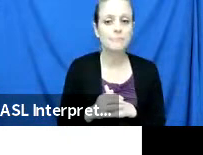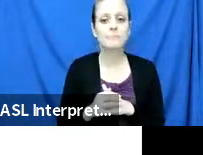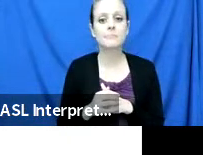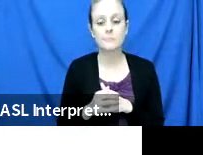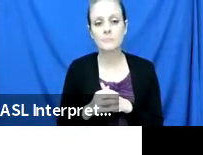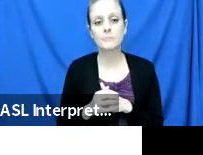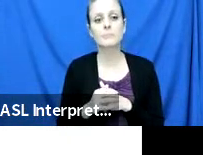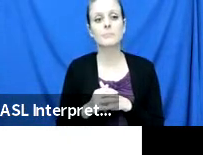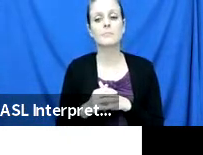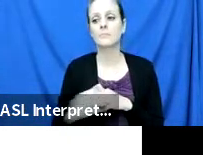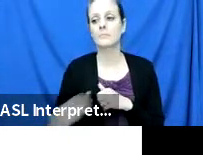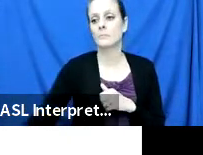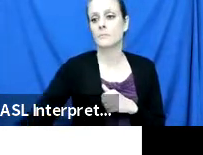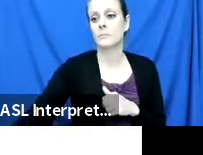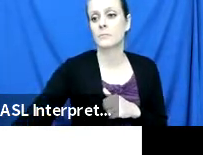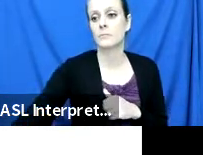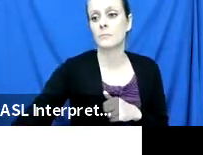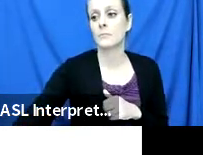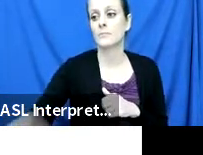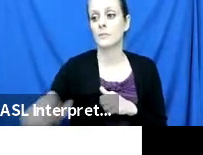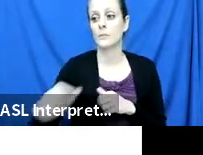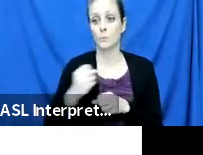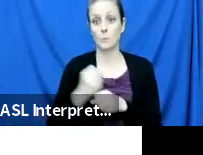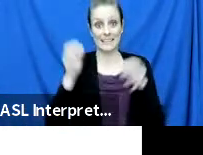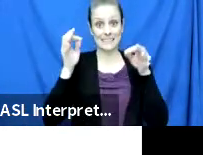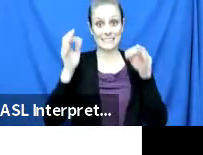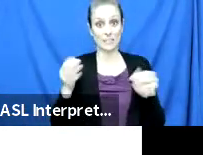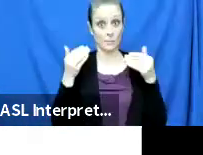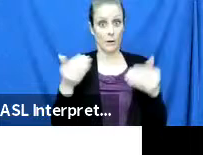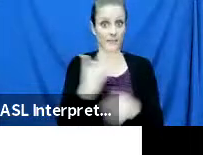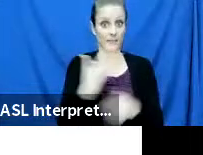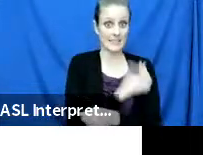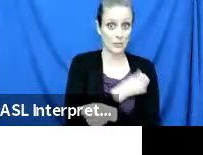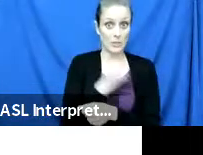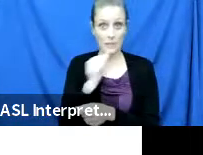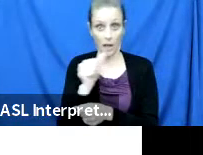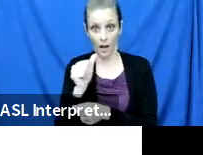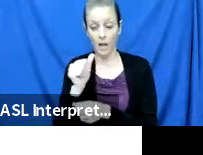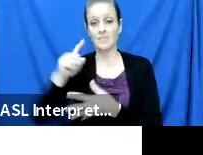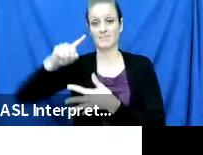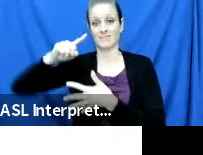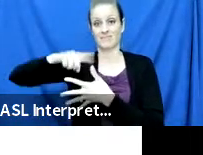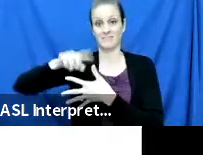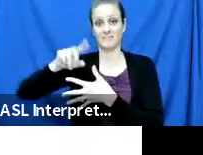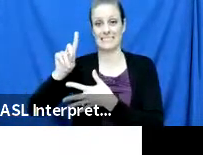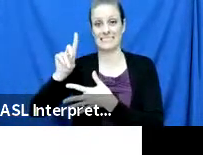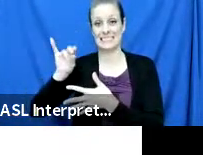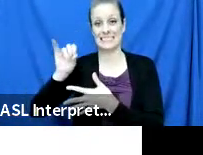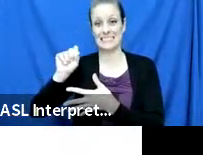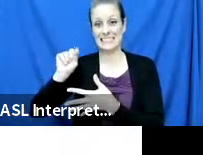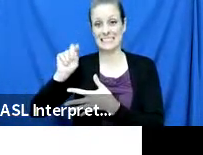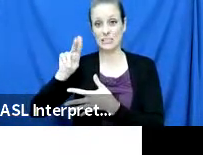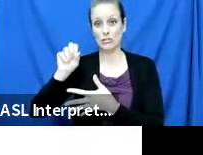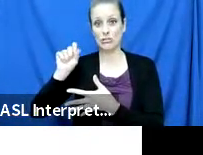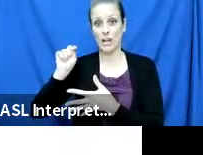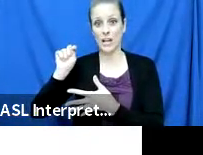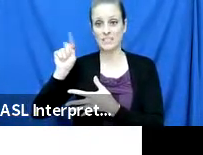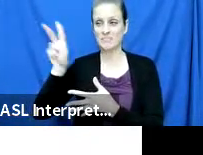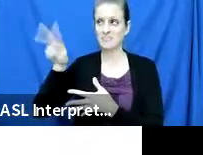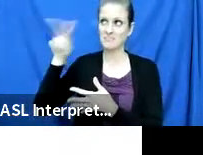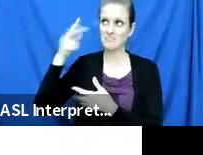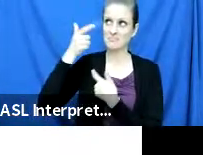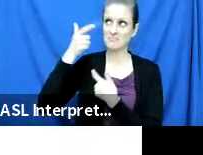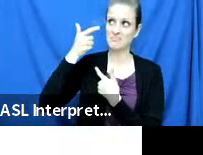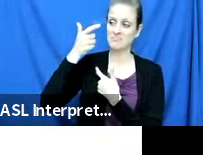For making the decision to get the vaccine, the issue of trust or distrust did come up quite a bit. And for